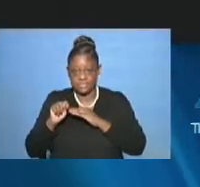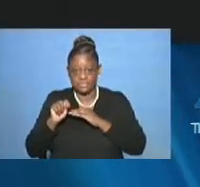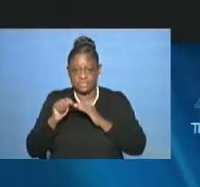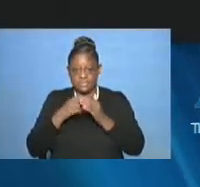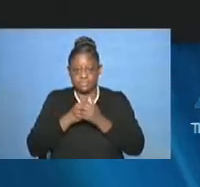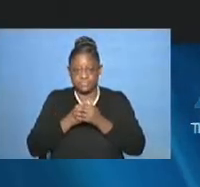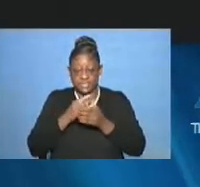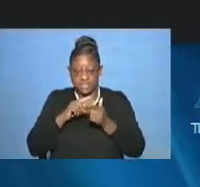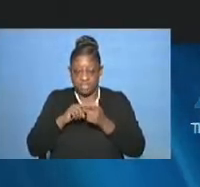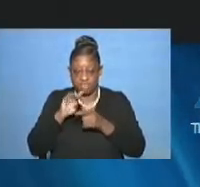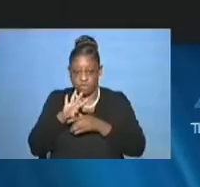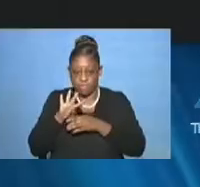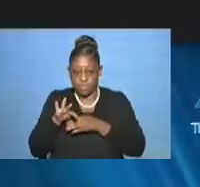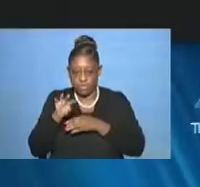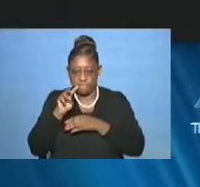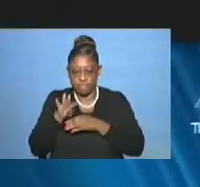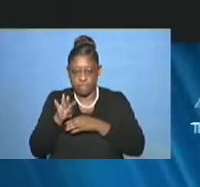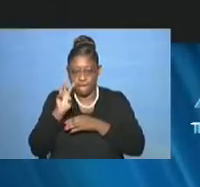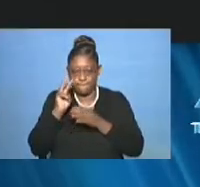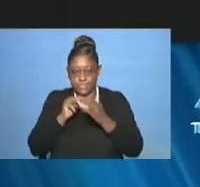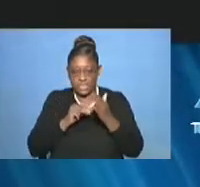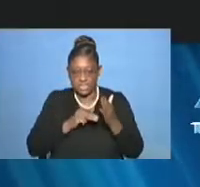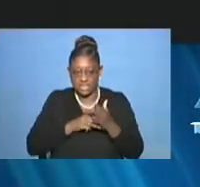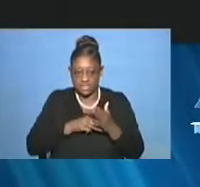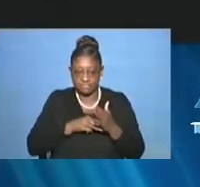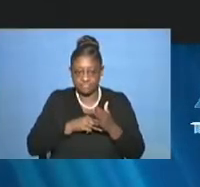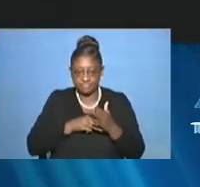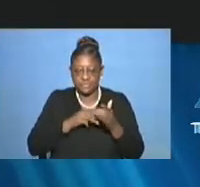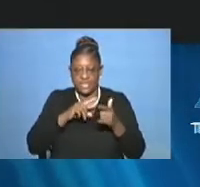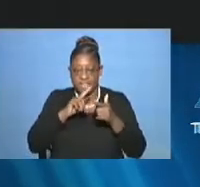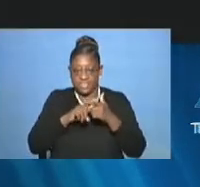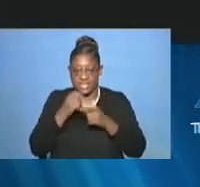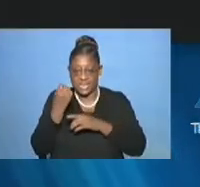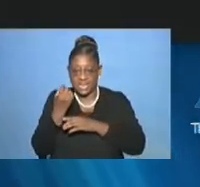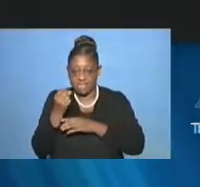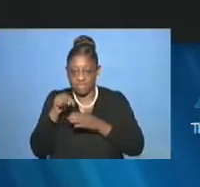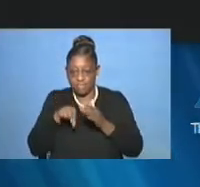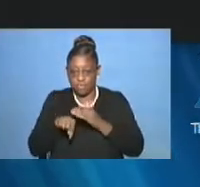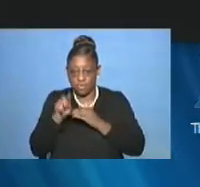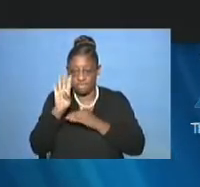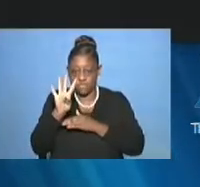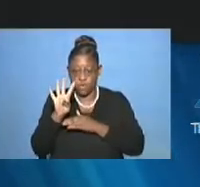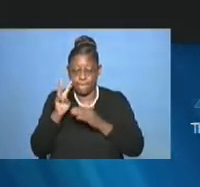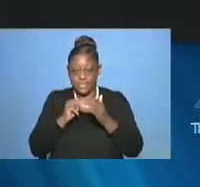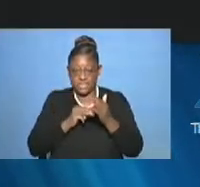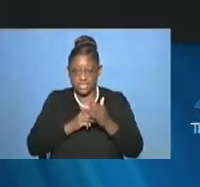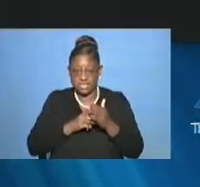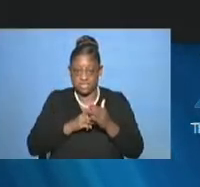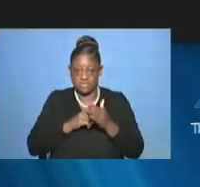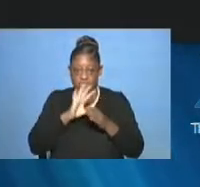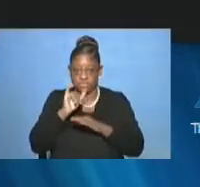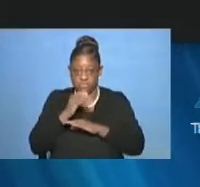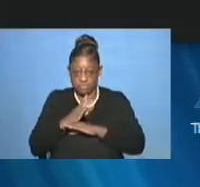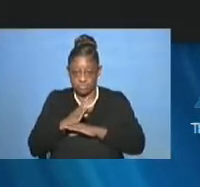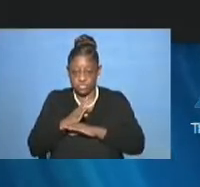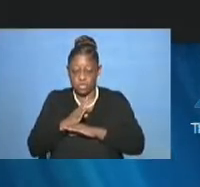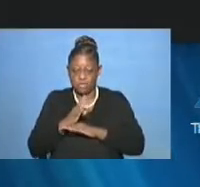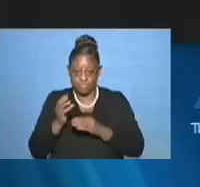million, $4.4 million in pension and gratuity payments, and $11.4 million spent on employee